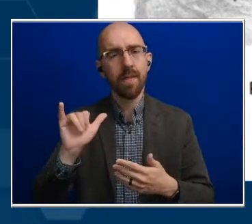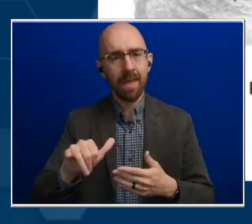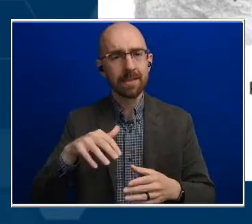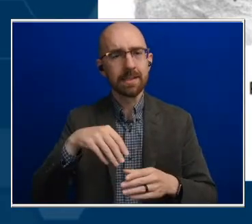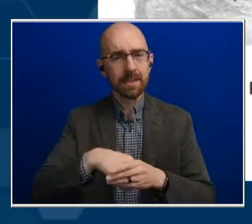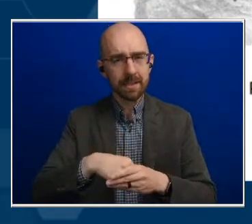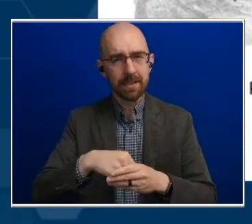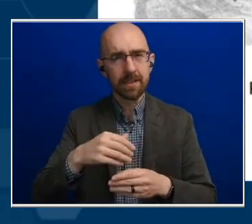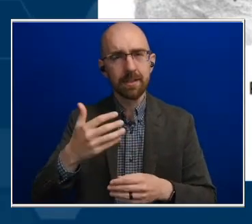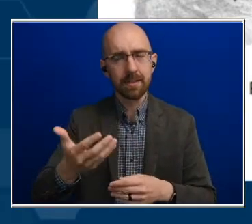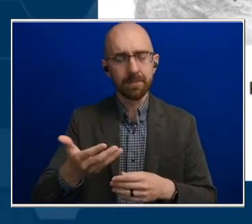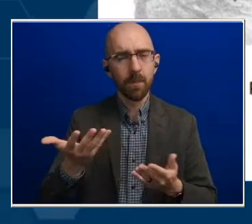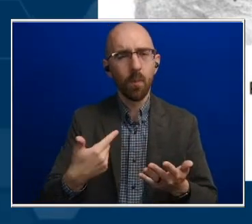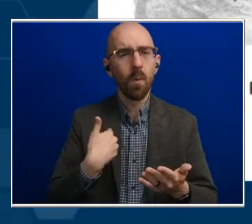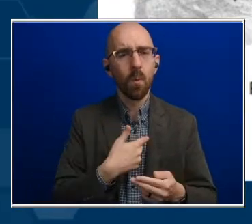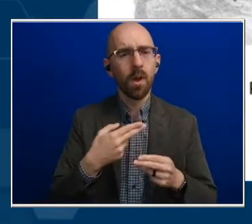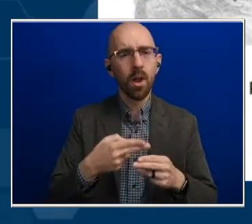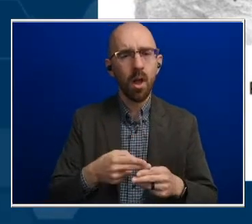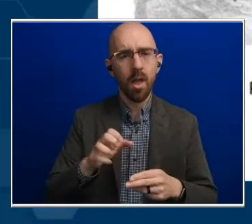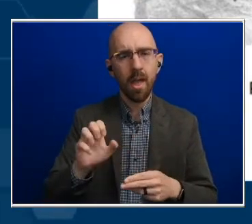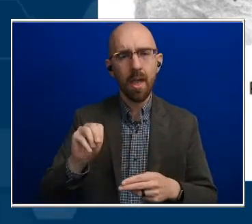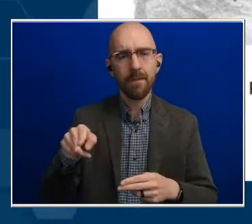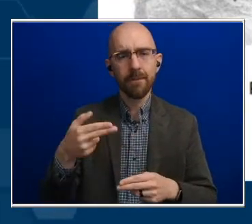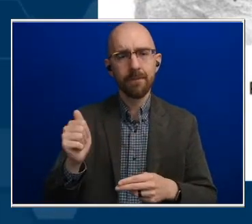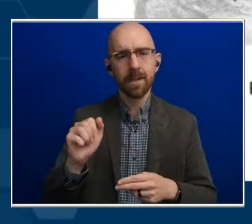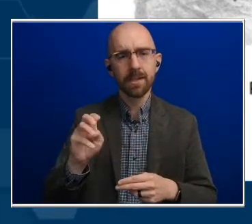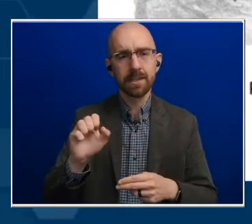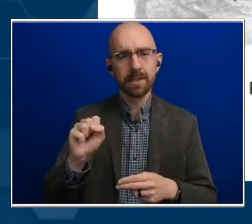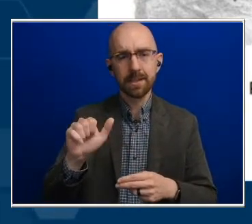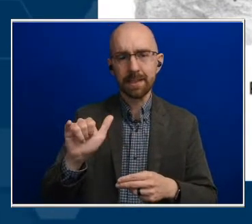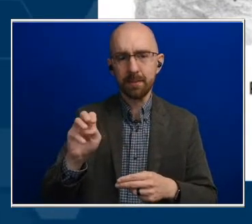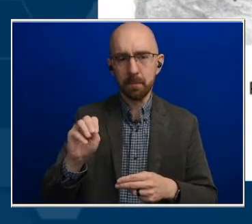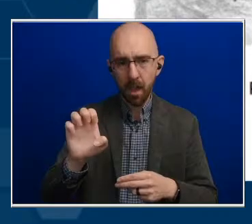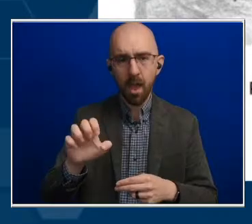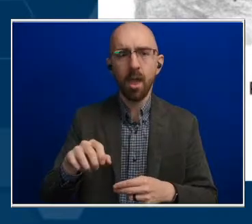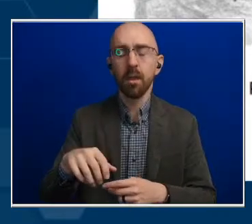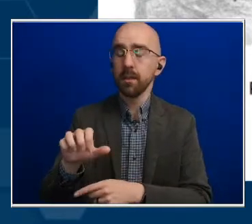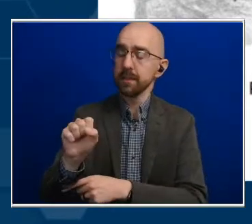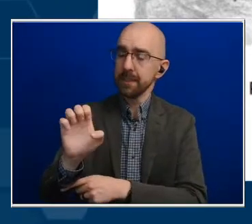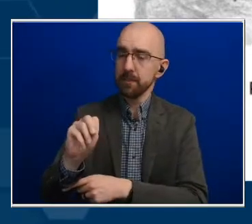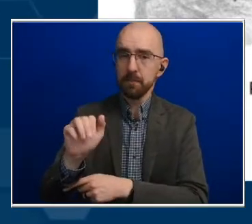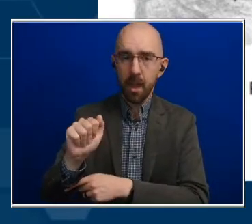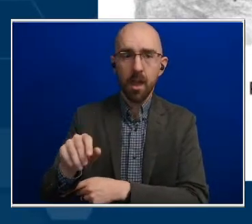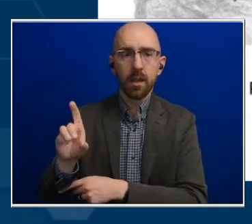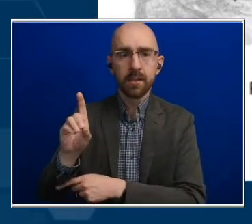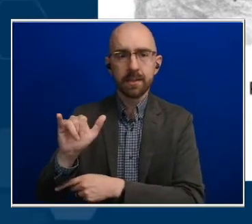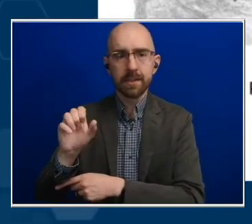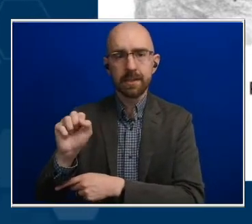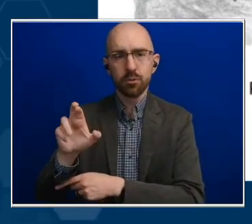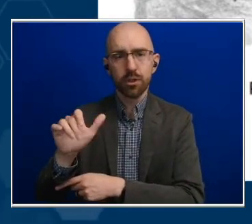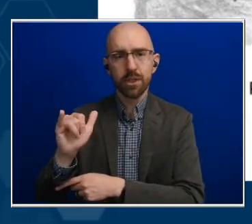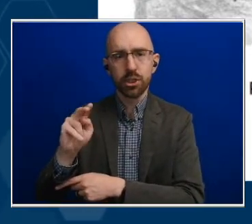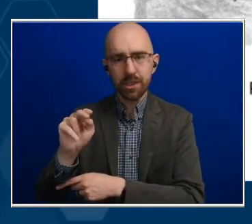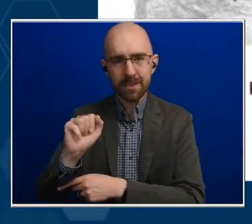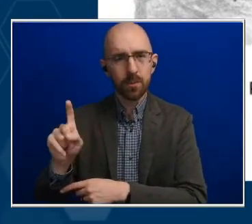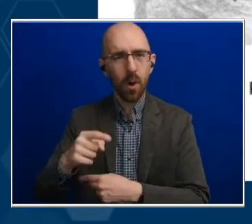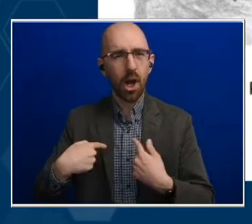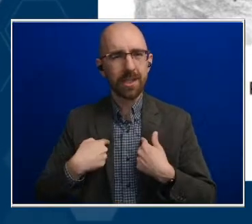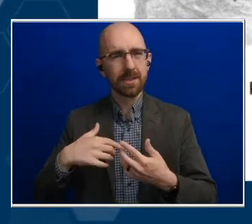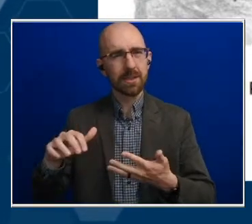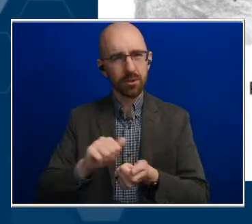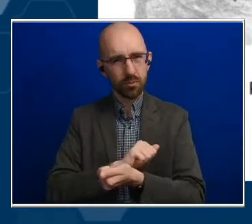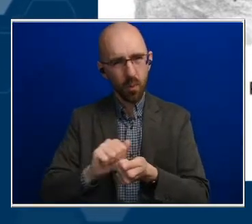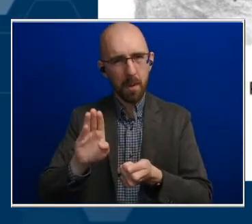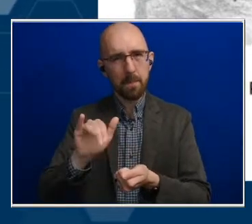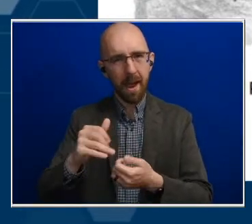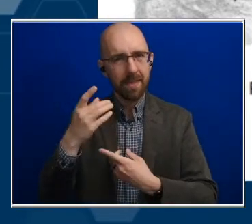we call emphysematous regions, or regions where the tissue has been destroyed by the disease. So we're trying with